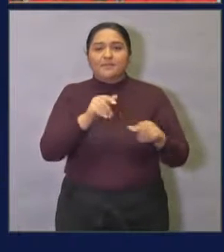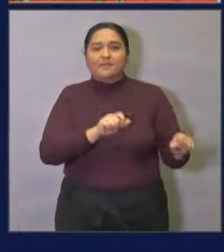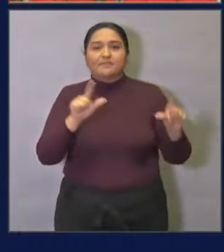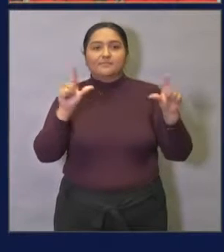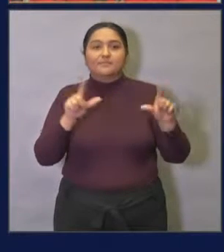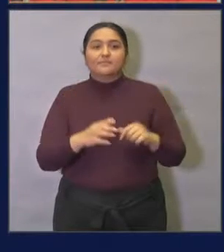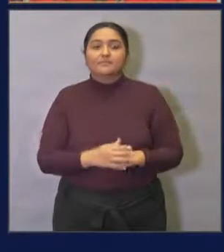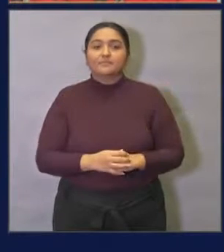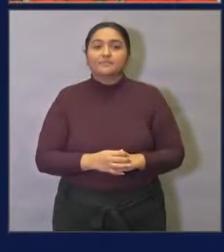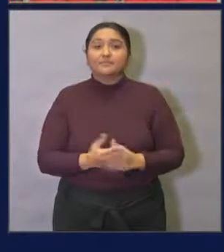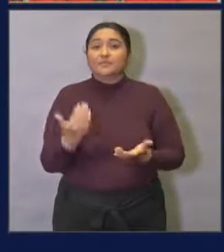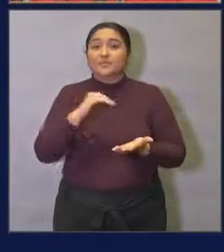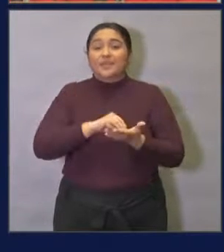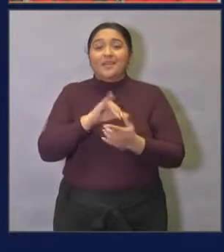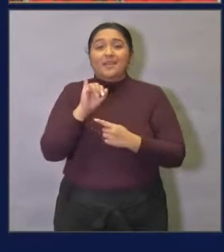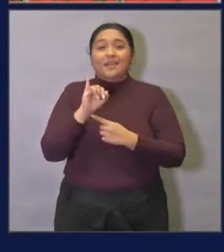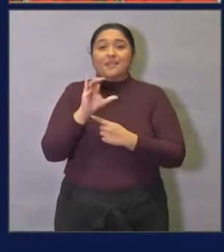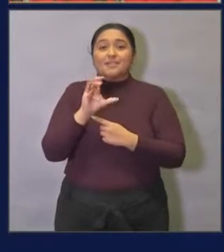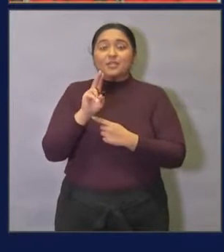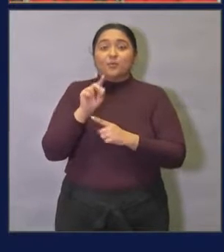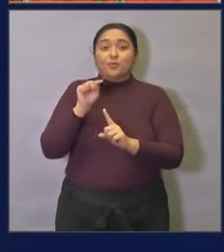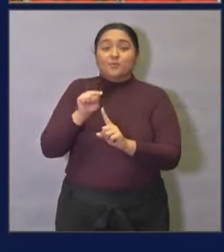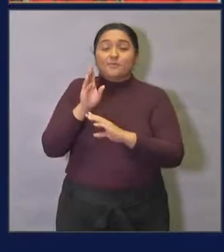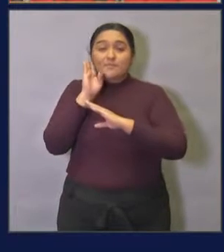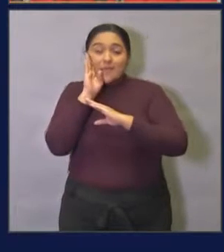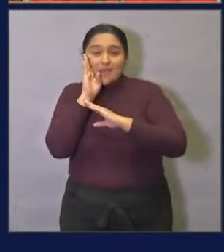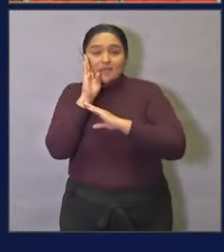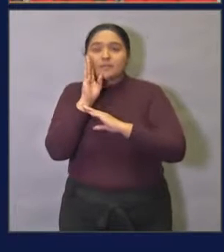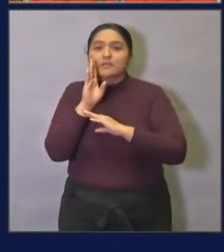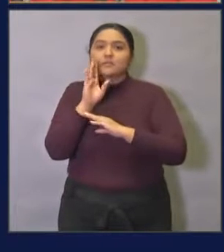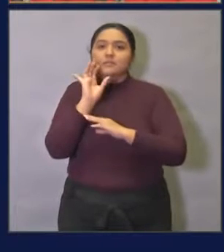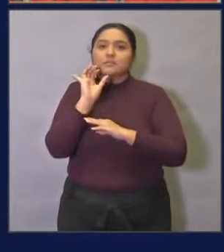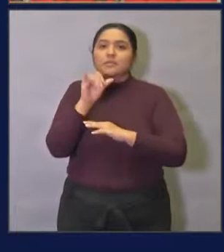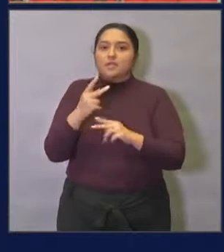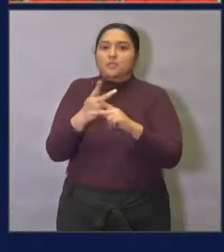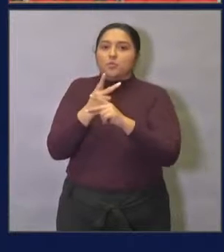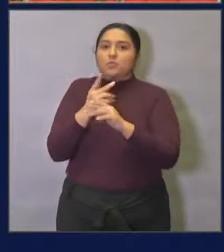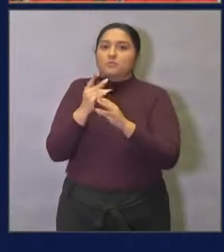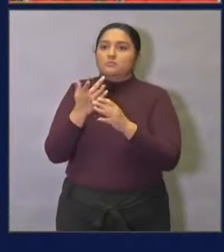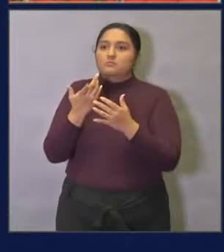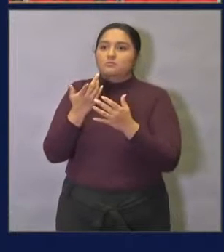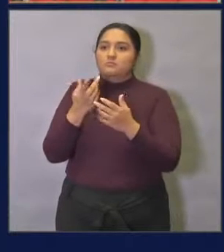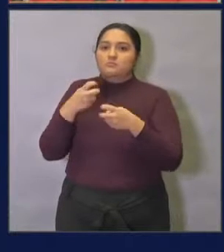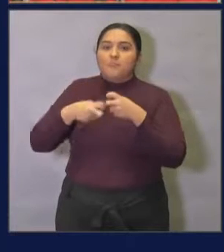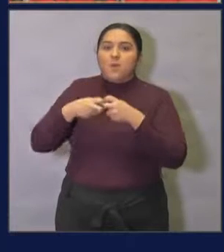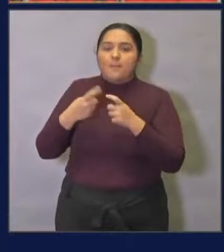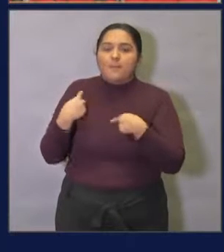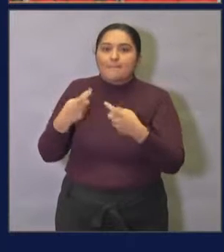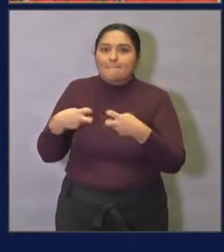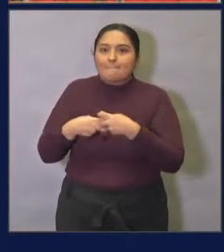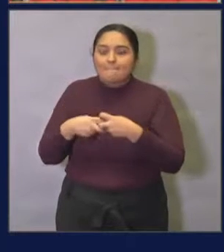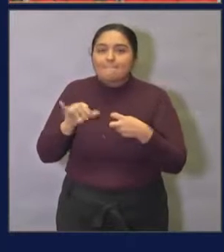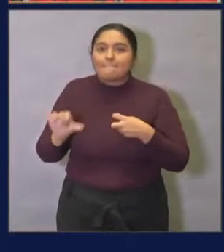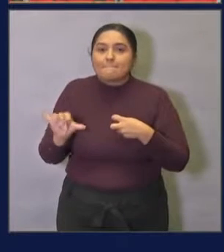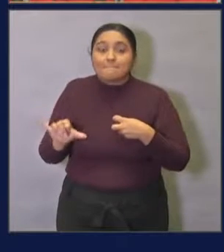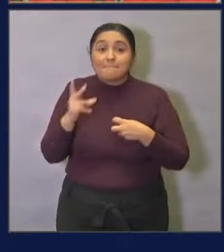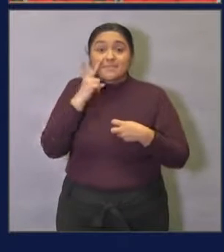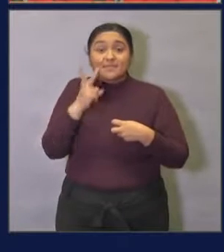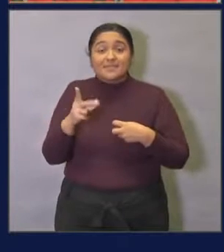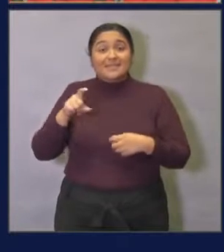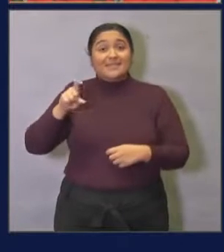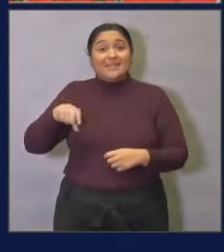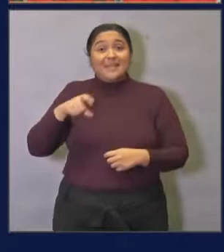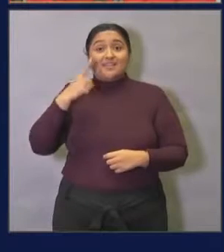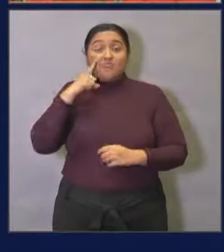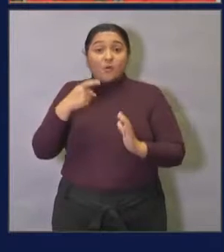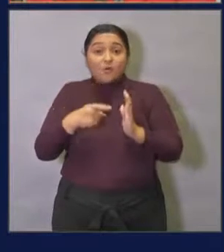Again, ICU beds is where we have our most significant problem. You can see our current need for ICU beds is quickly approaching the number